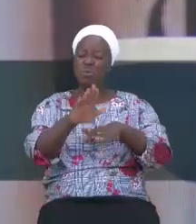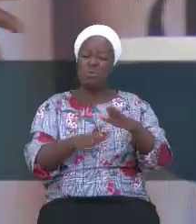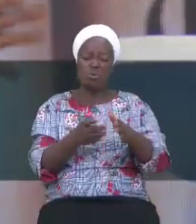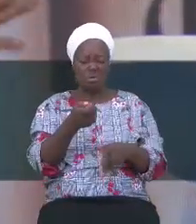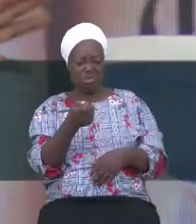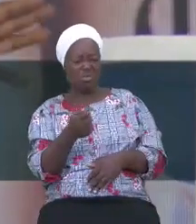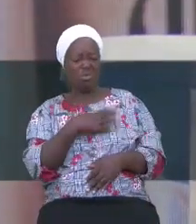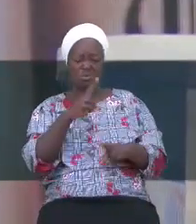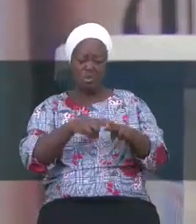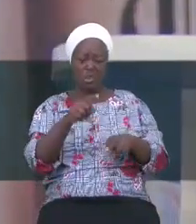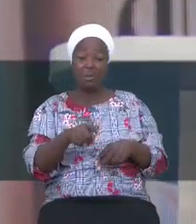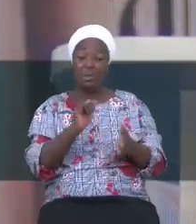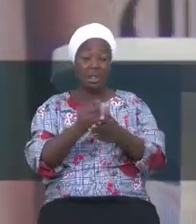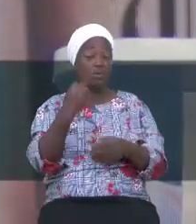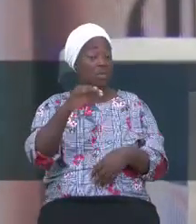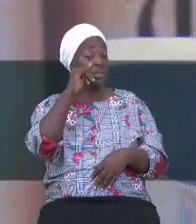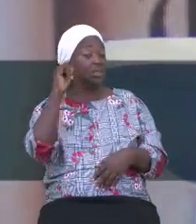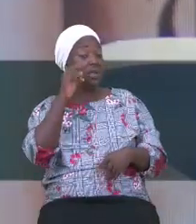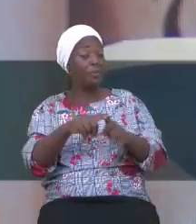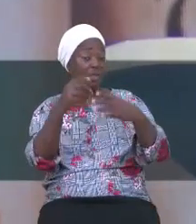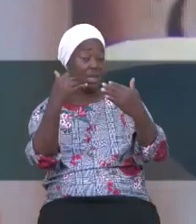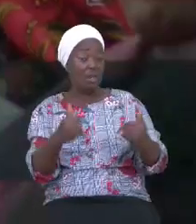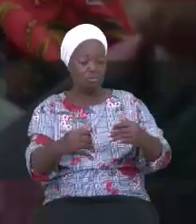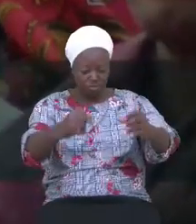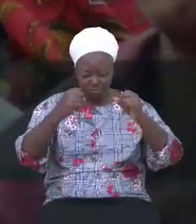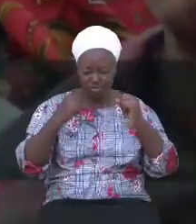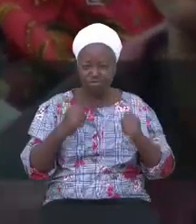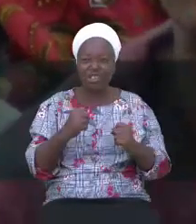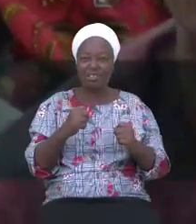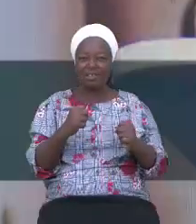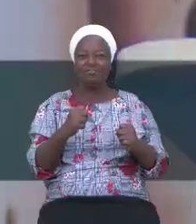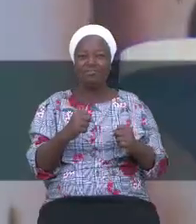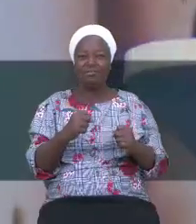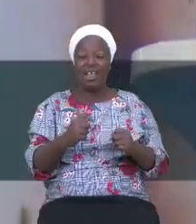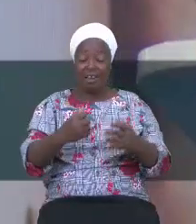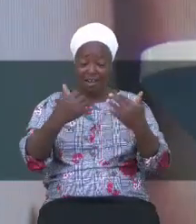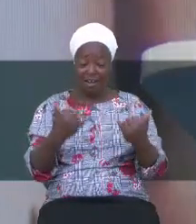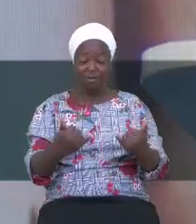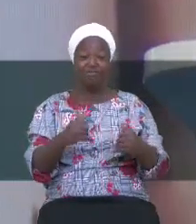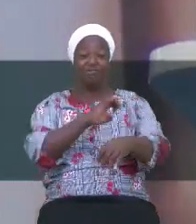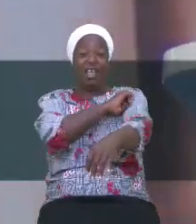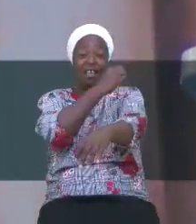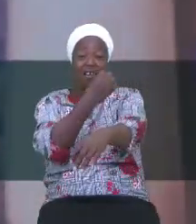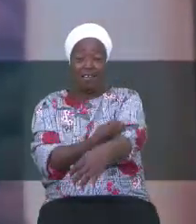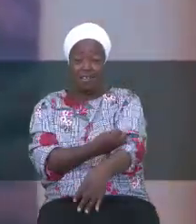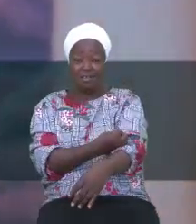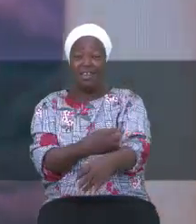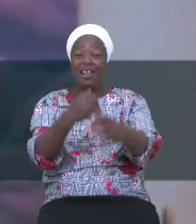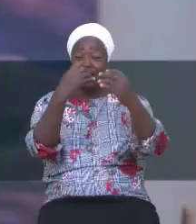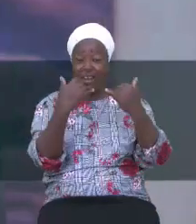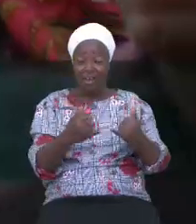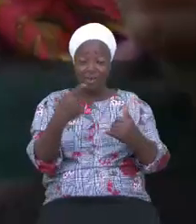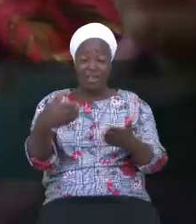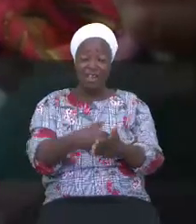was, yesterday. But now, strength. Now, power. Now, the new